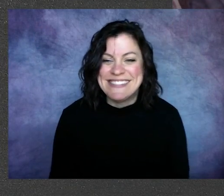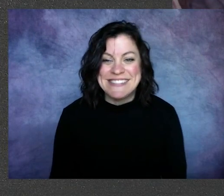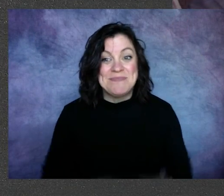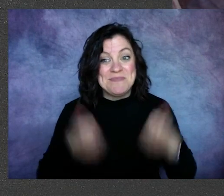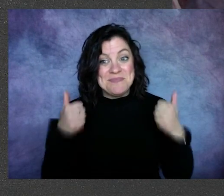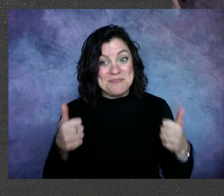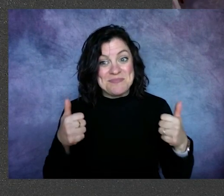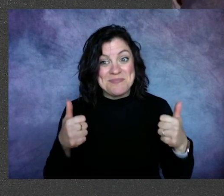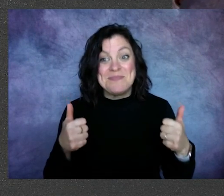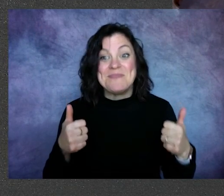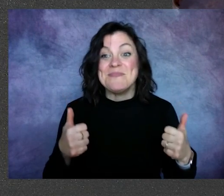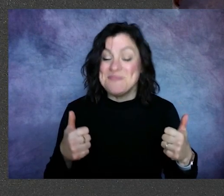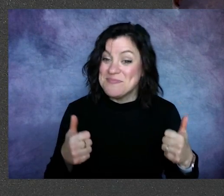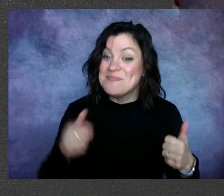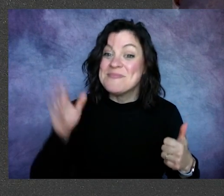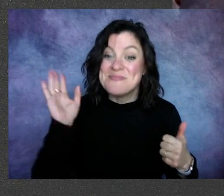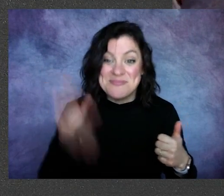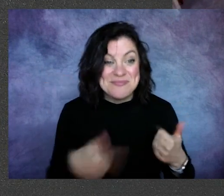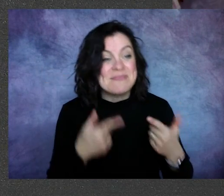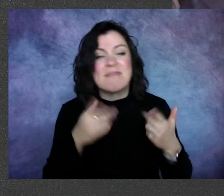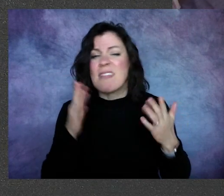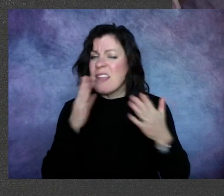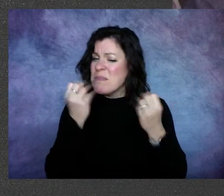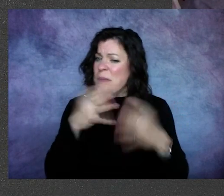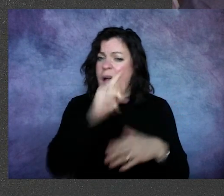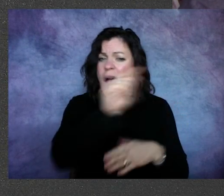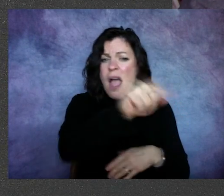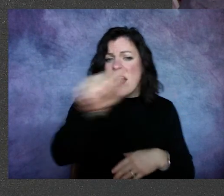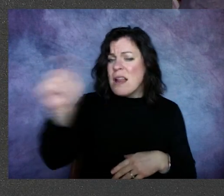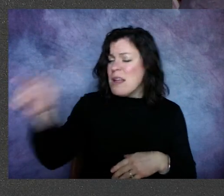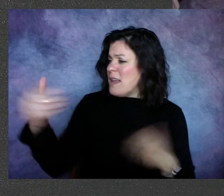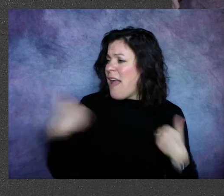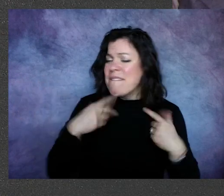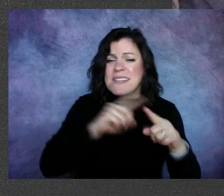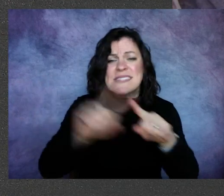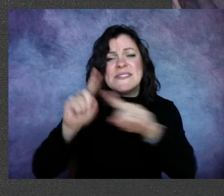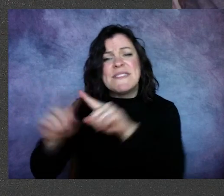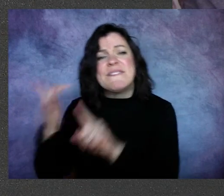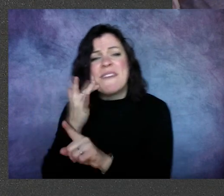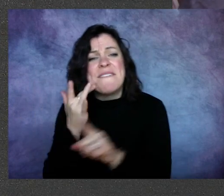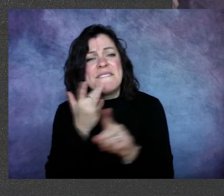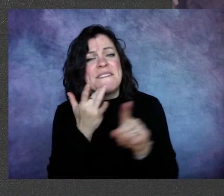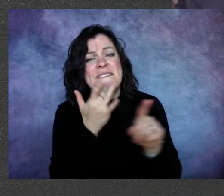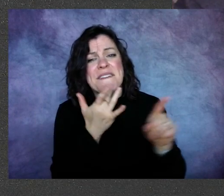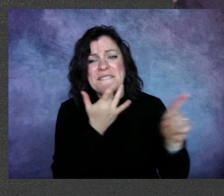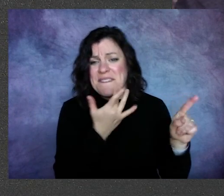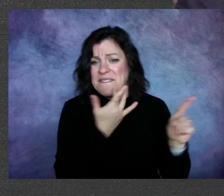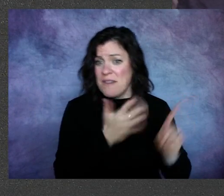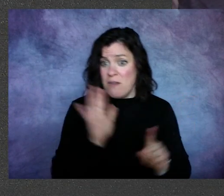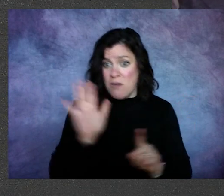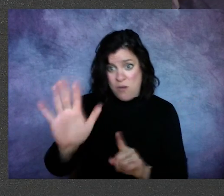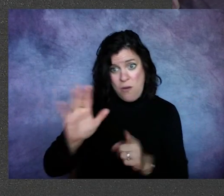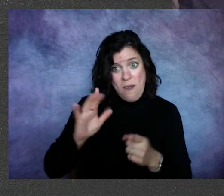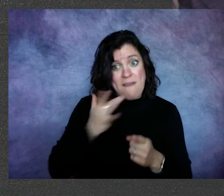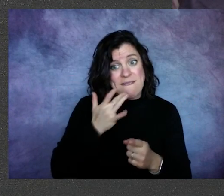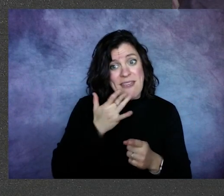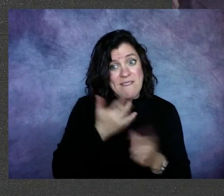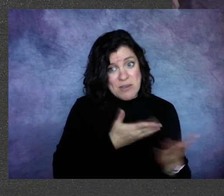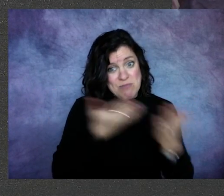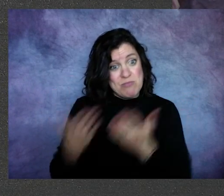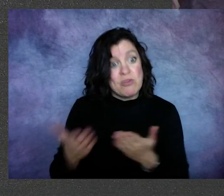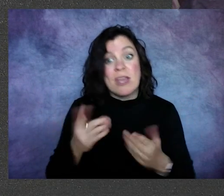Everybody probably has a different favorite friend, right? I'm sure. Yeah, I'm that's sure. What makes it so fun. Very cool. Yeah, but your favorite friend brought us a